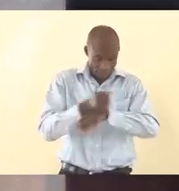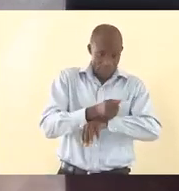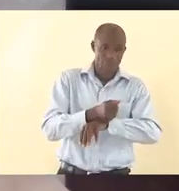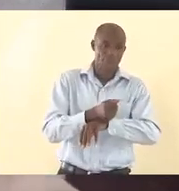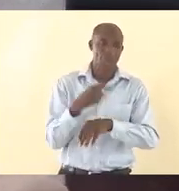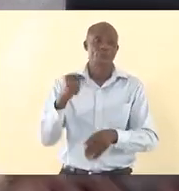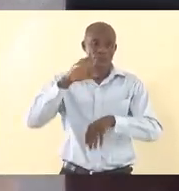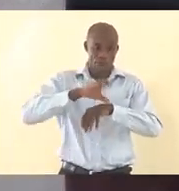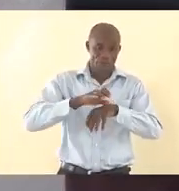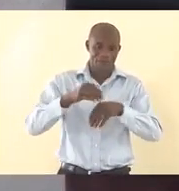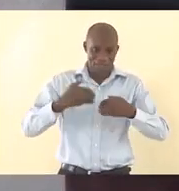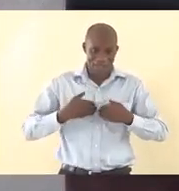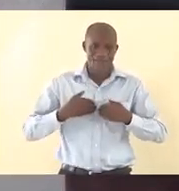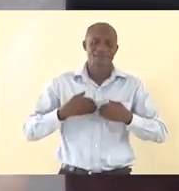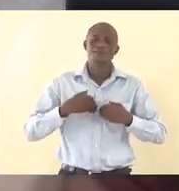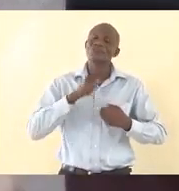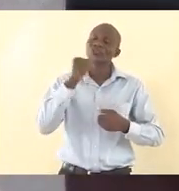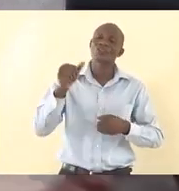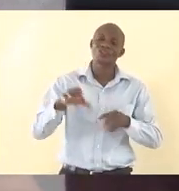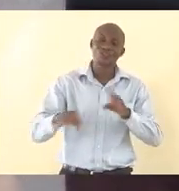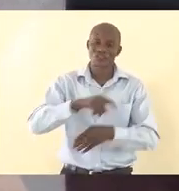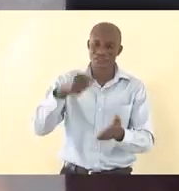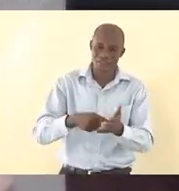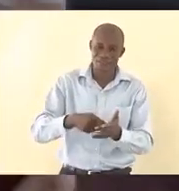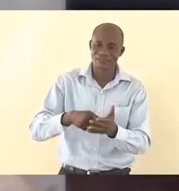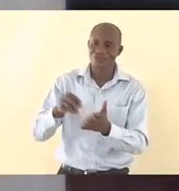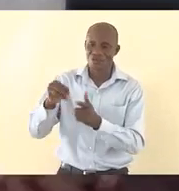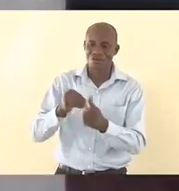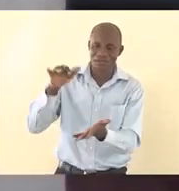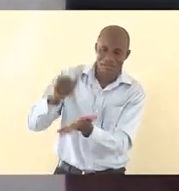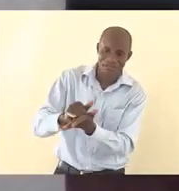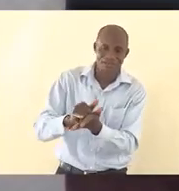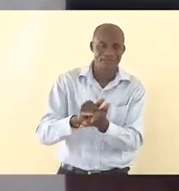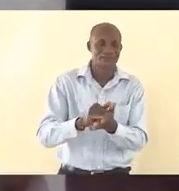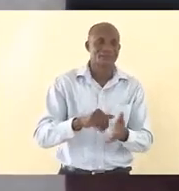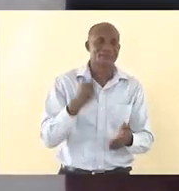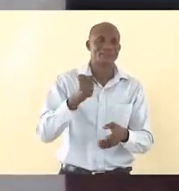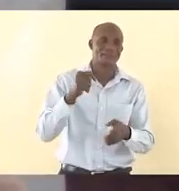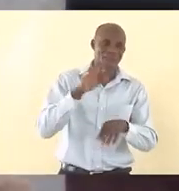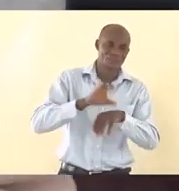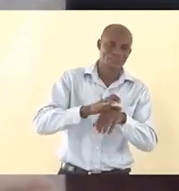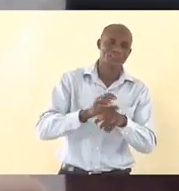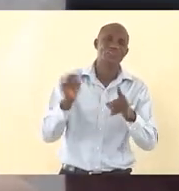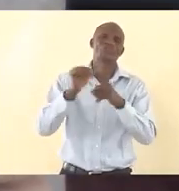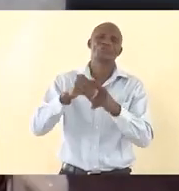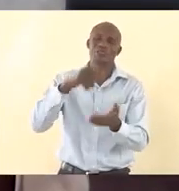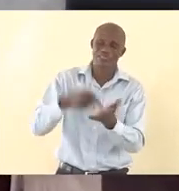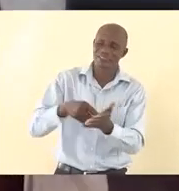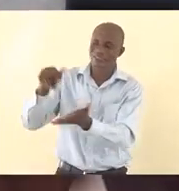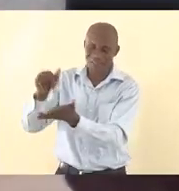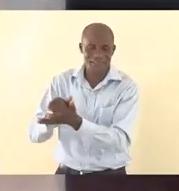this or done that. The church has done this or not that. The church is too this or too that. The church is failing in this or that.